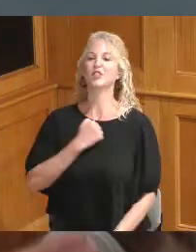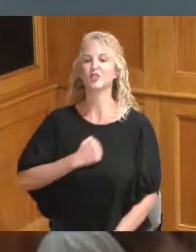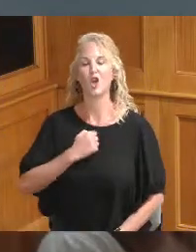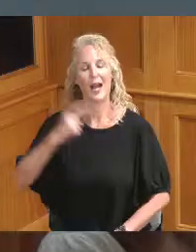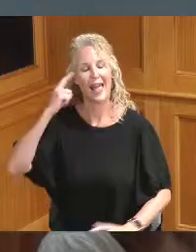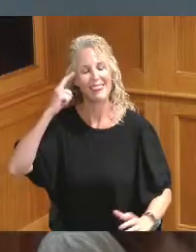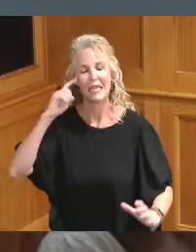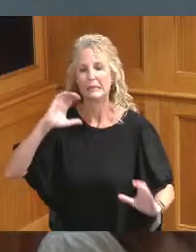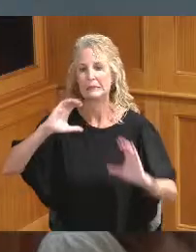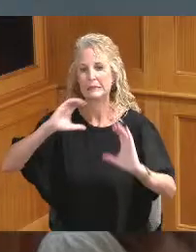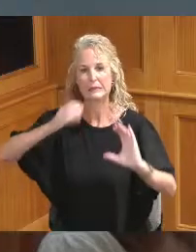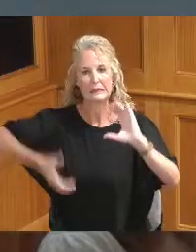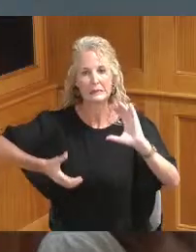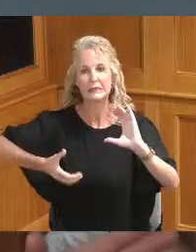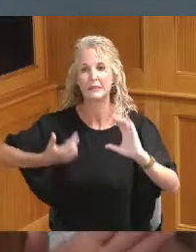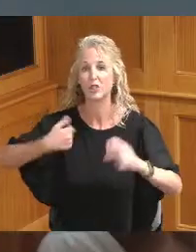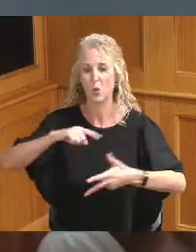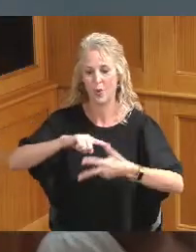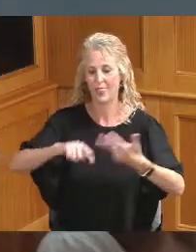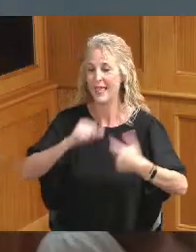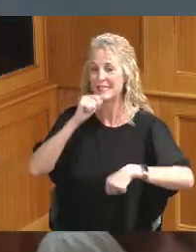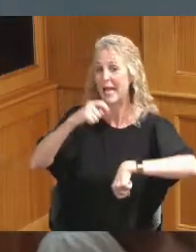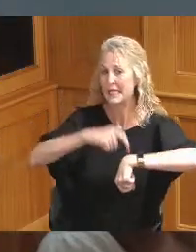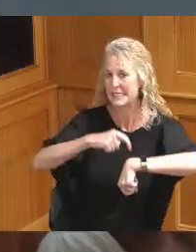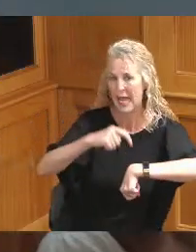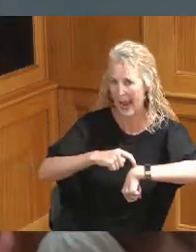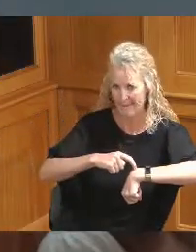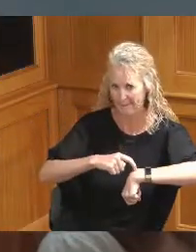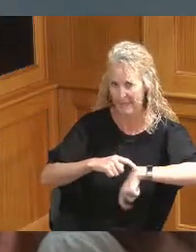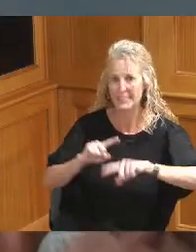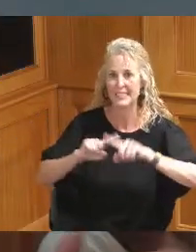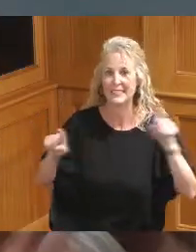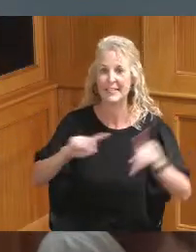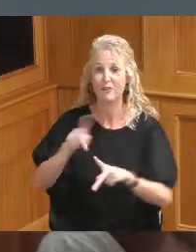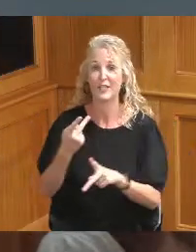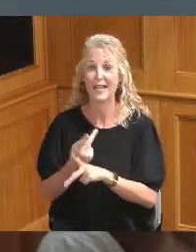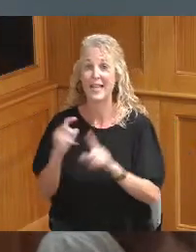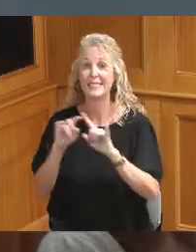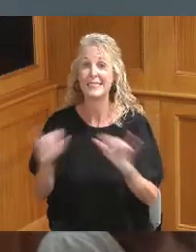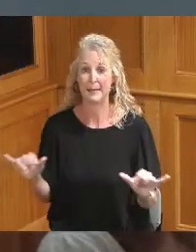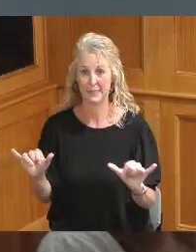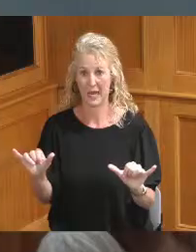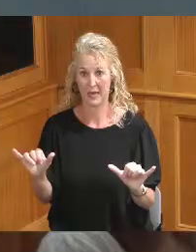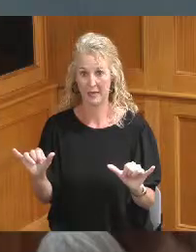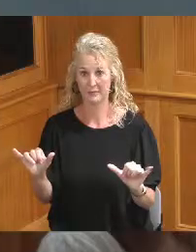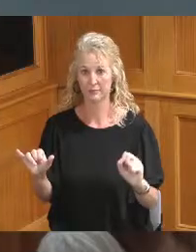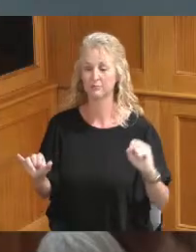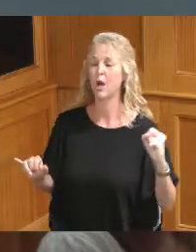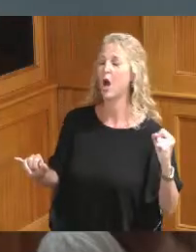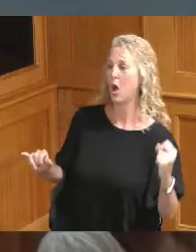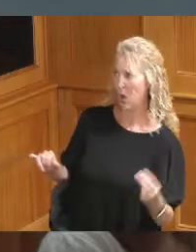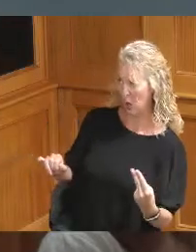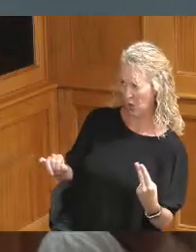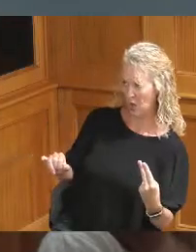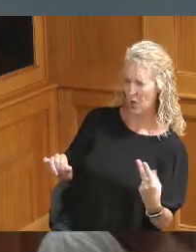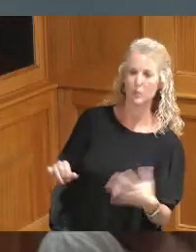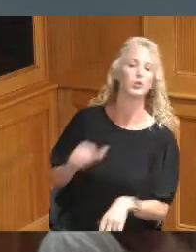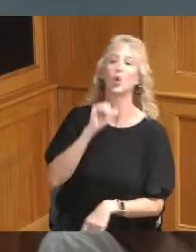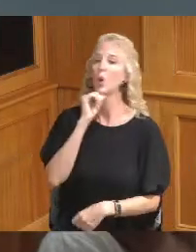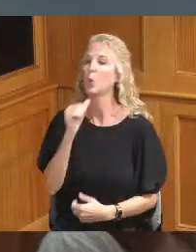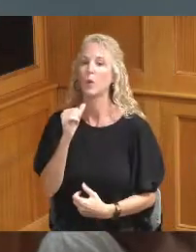these aren't ordered in time. They're just 3 different types, and we would plan to run them all out in parallel. Oh, that's. Yep. So we're